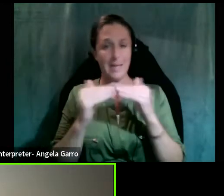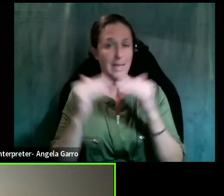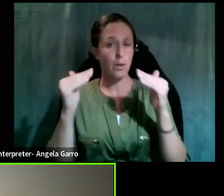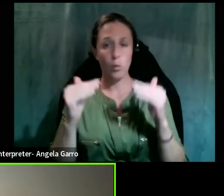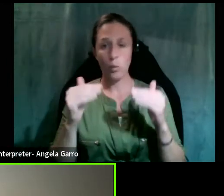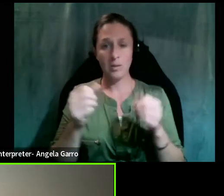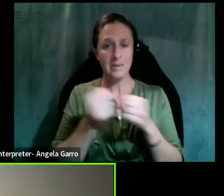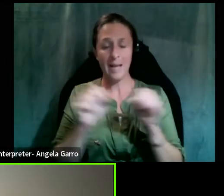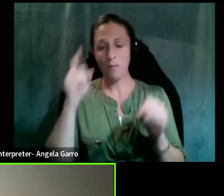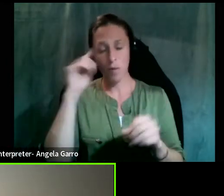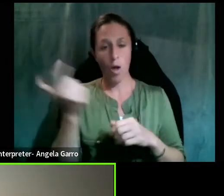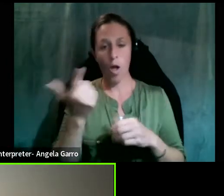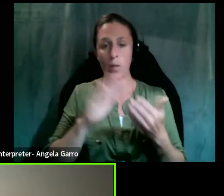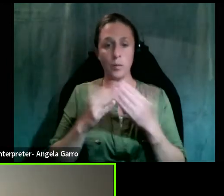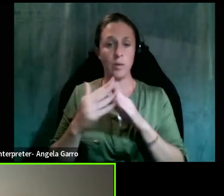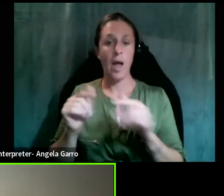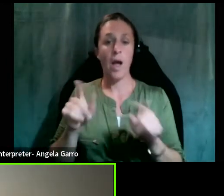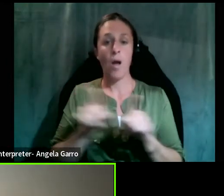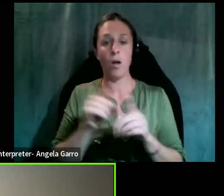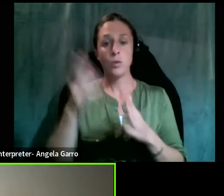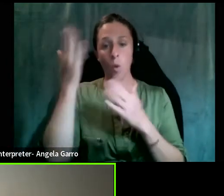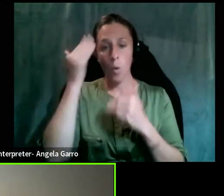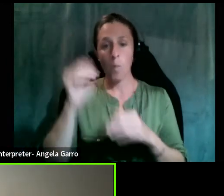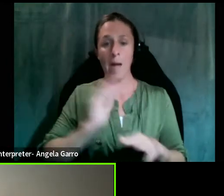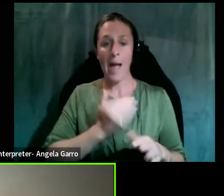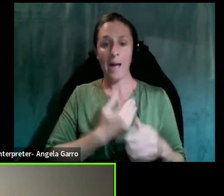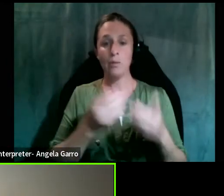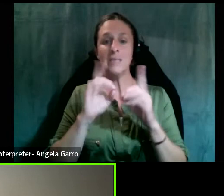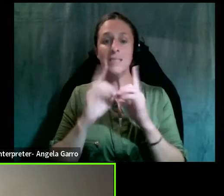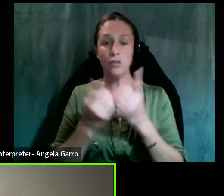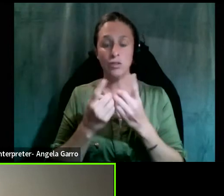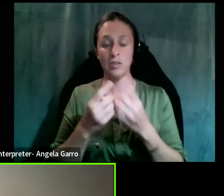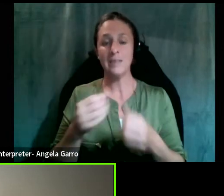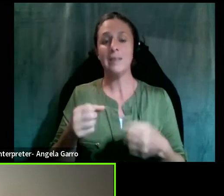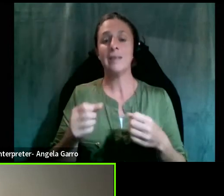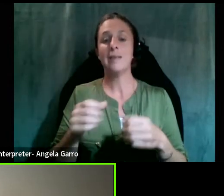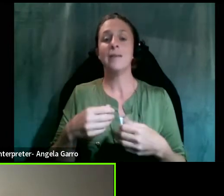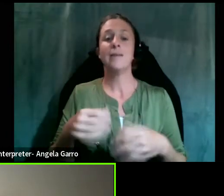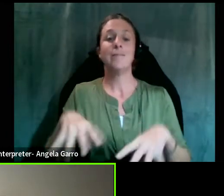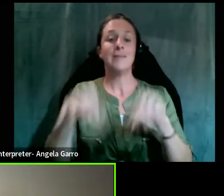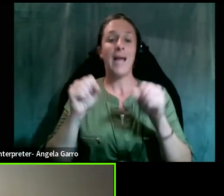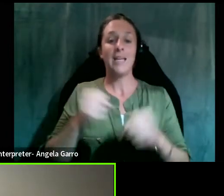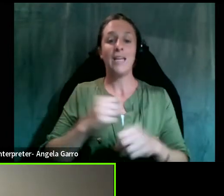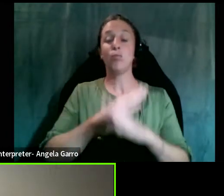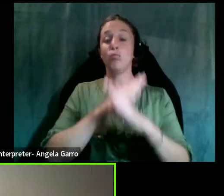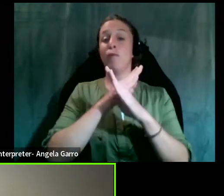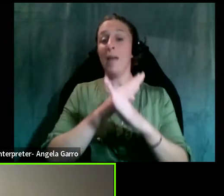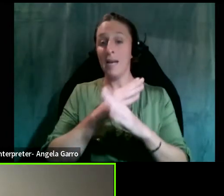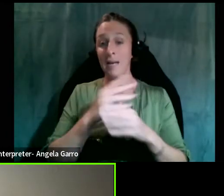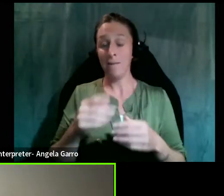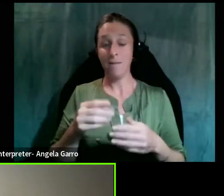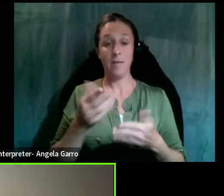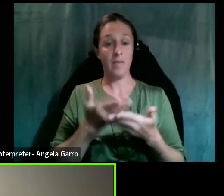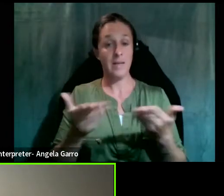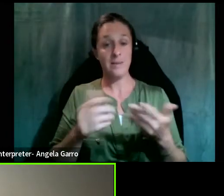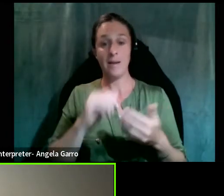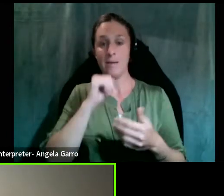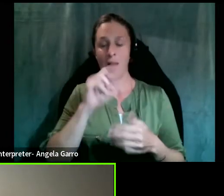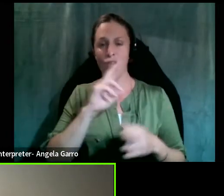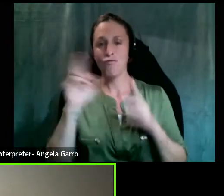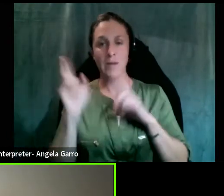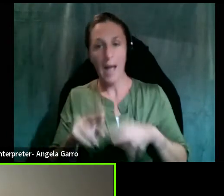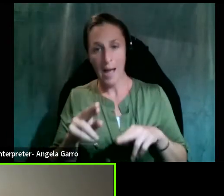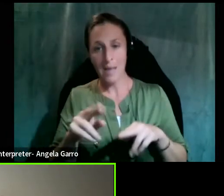I also hope that our district is taking preventative measures instead of reactive measures to deal with